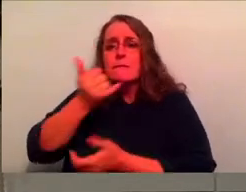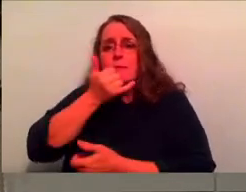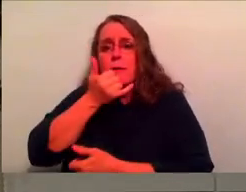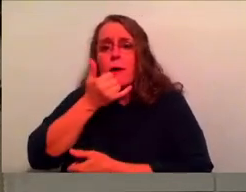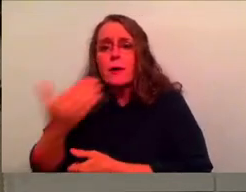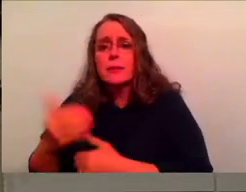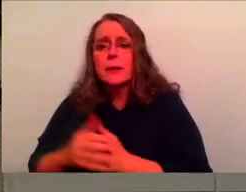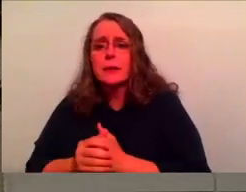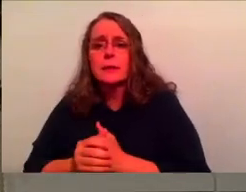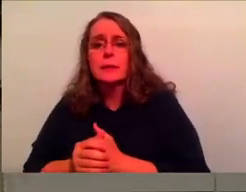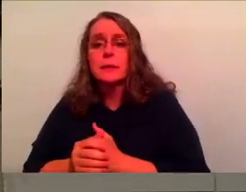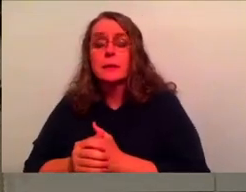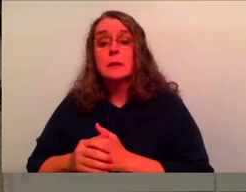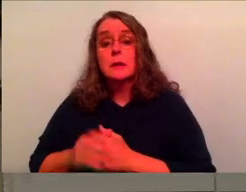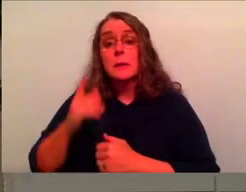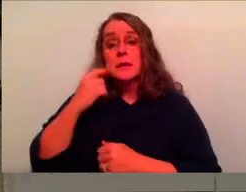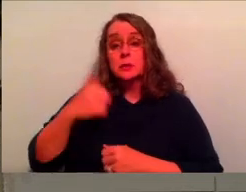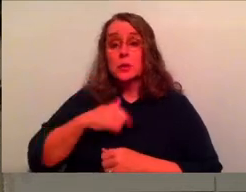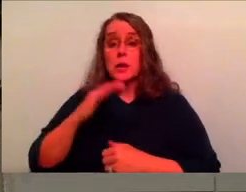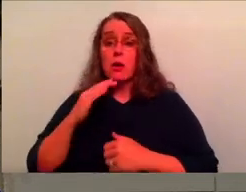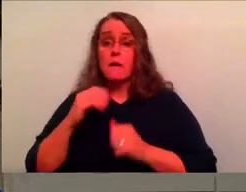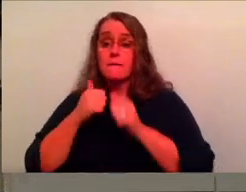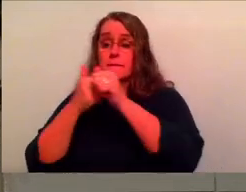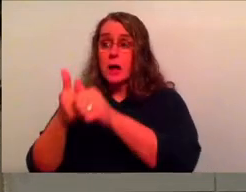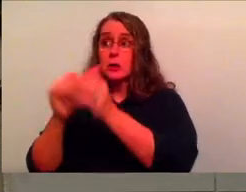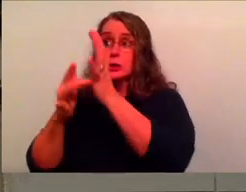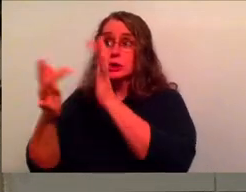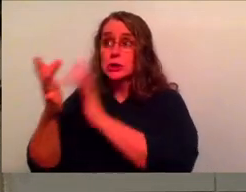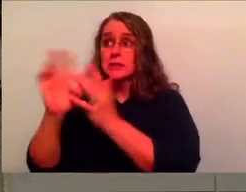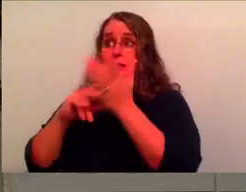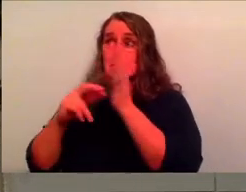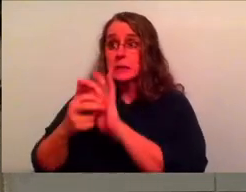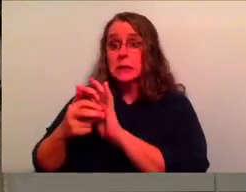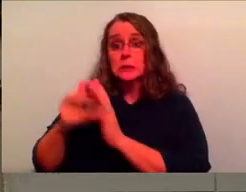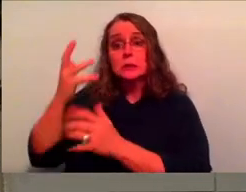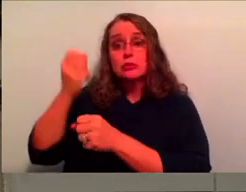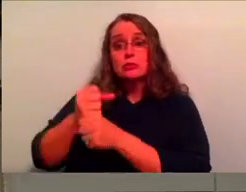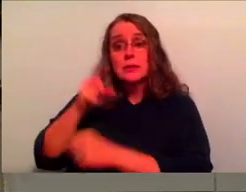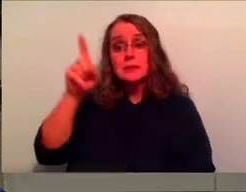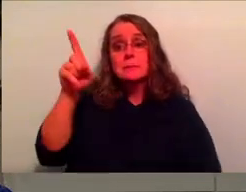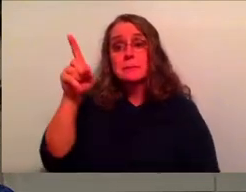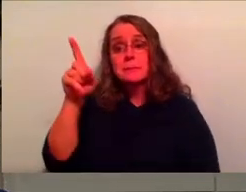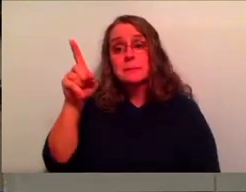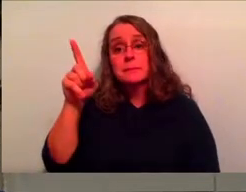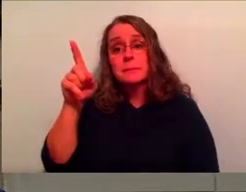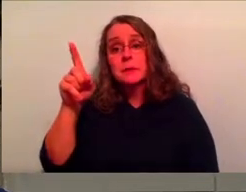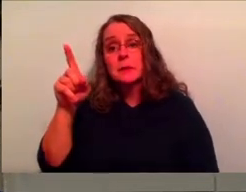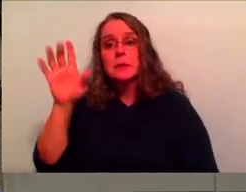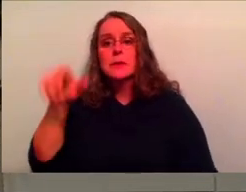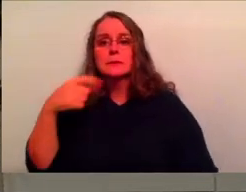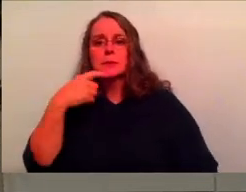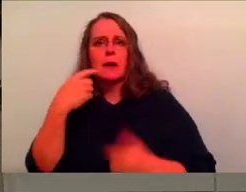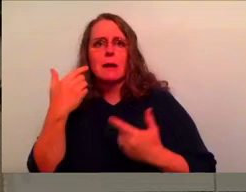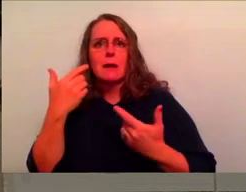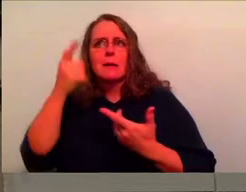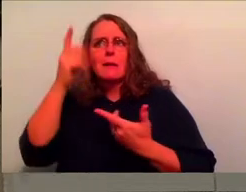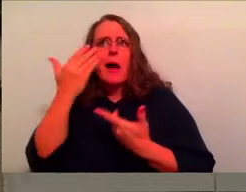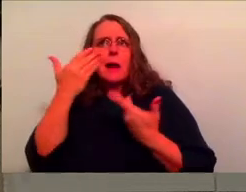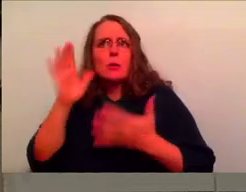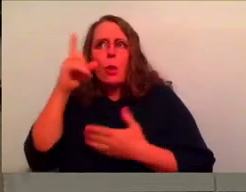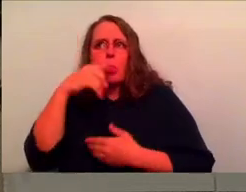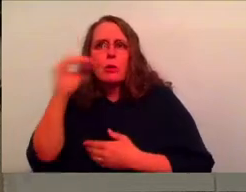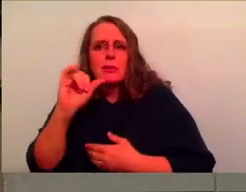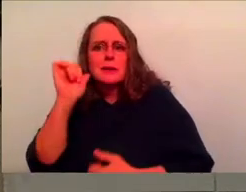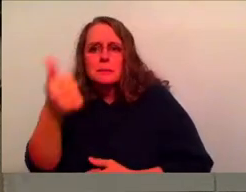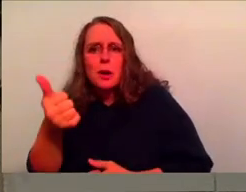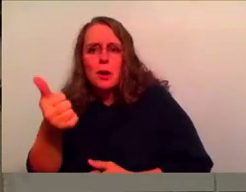called to do as followers of Jesus is to place our trust in him. We're called to go, Hey God, I don't know what this is going to look like tomorrow. I don't know how this is going to turn